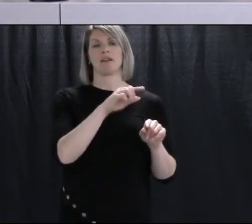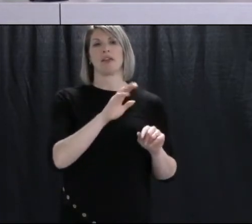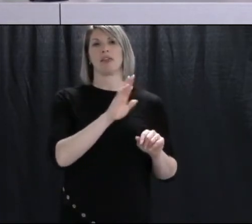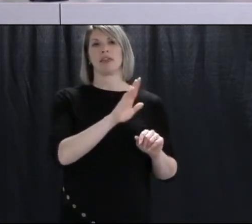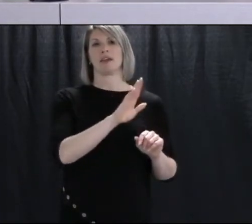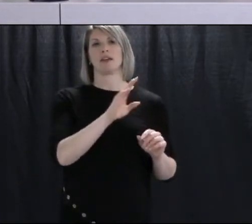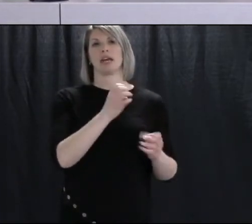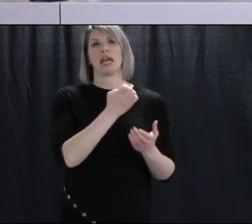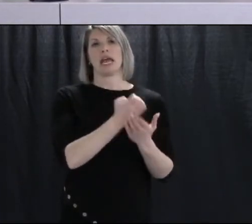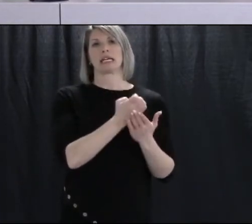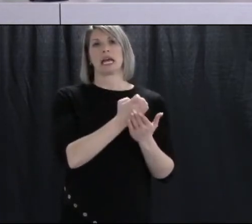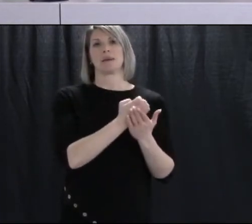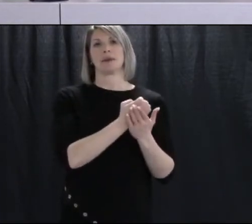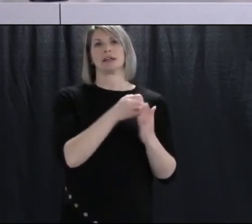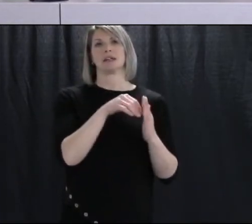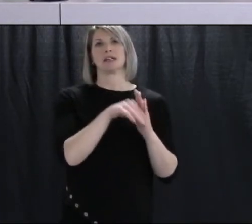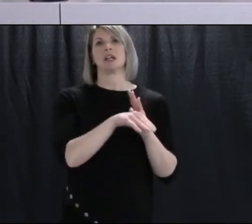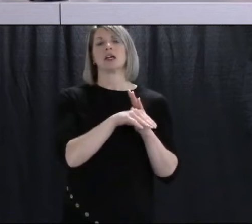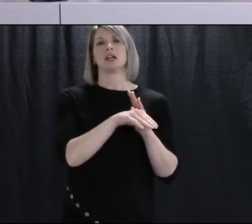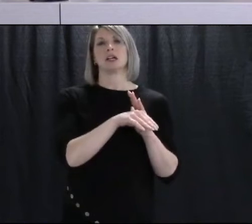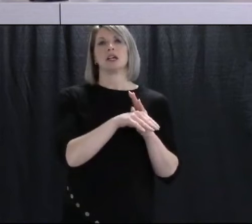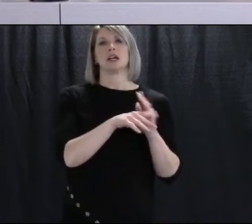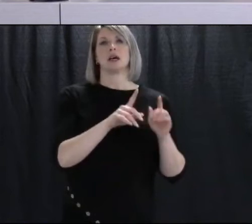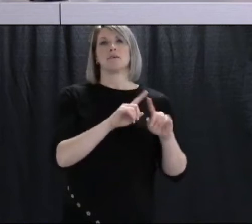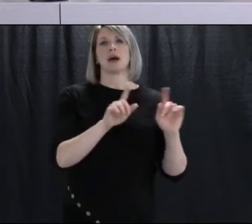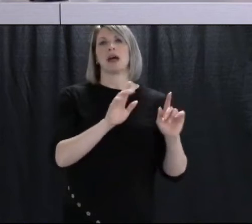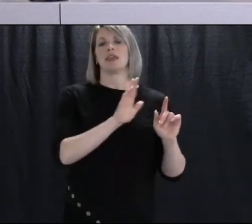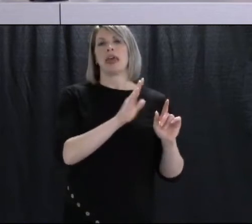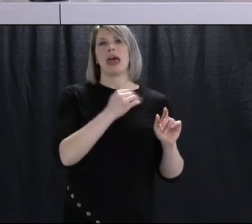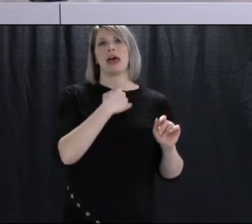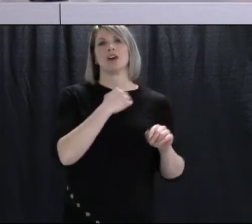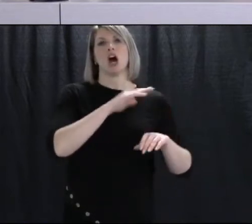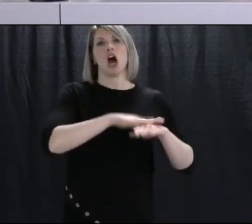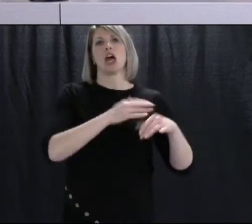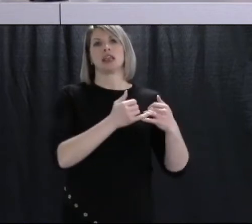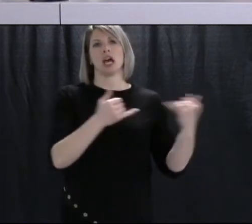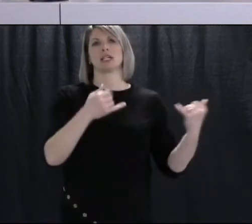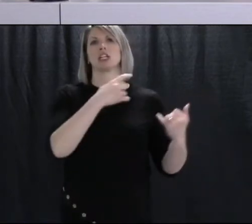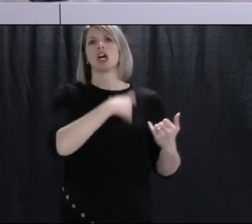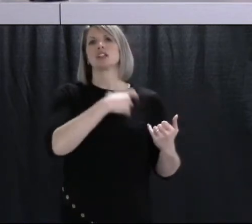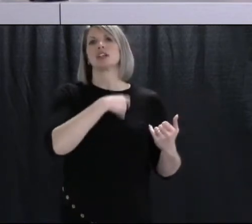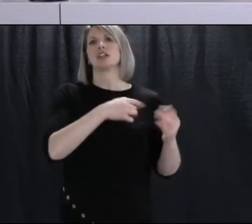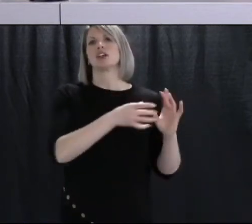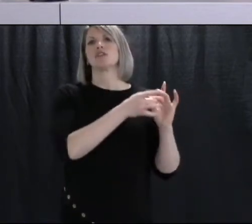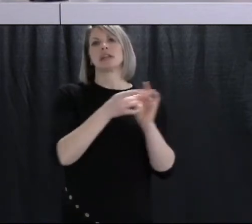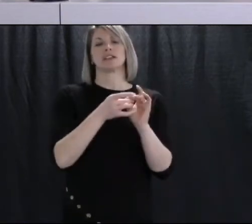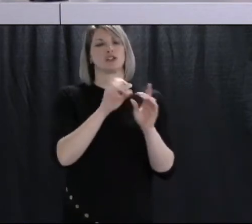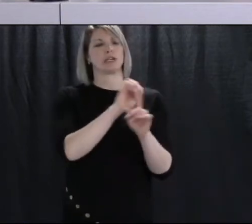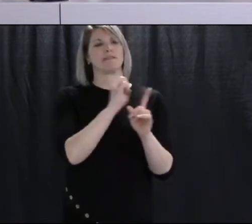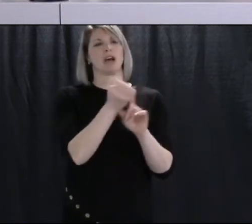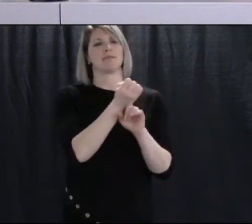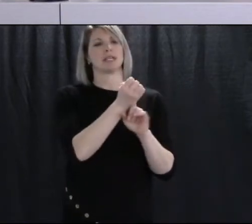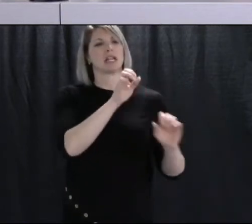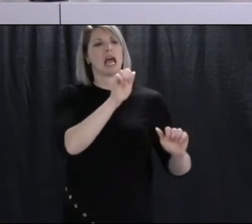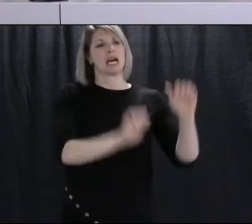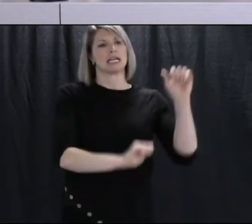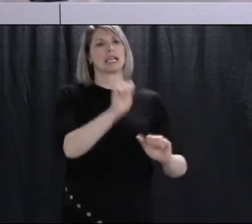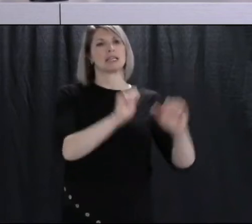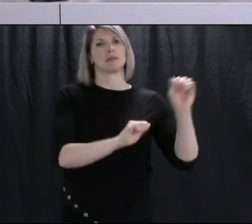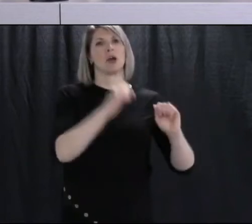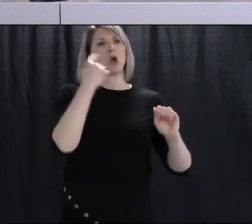currently holding an online public consultation regarding the elimination of the environmental assessment for